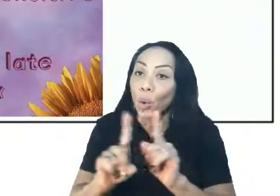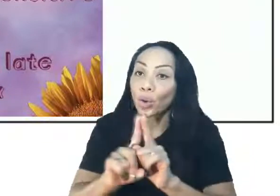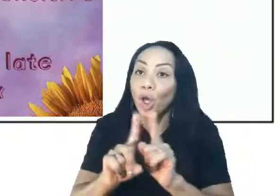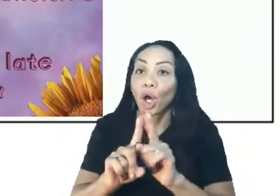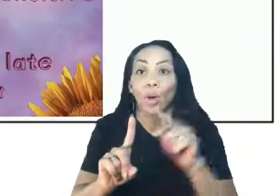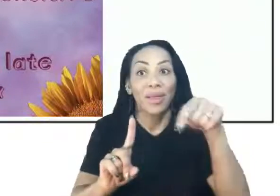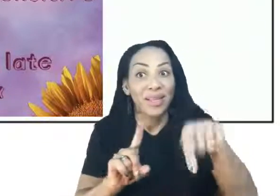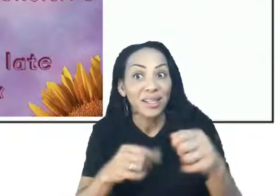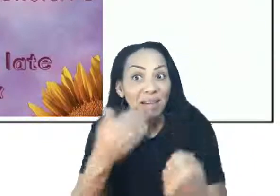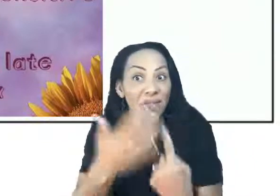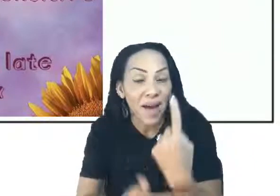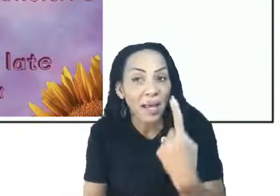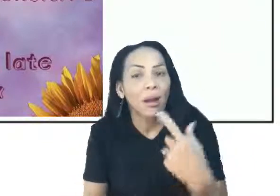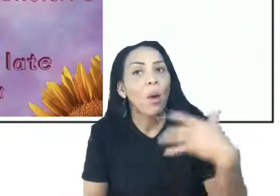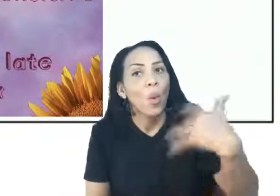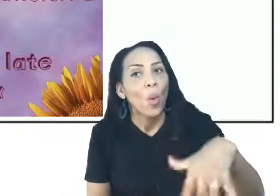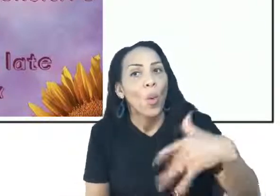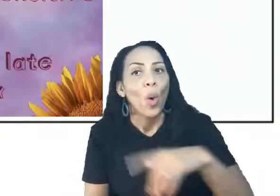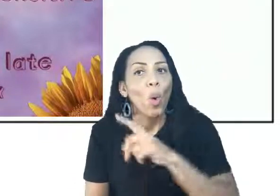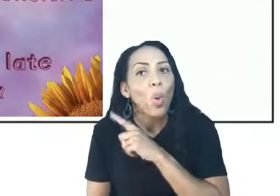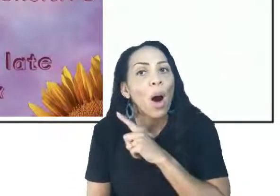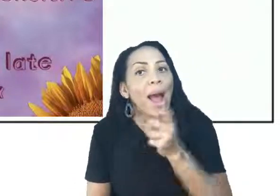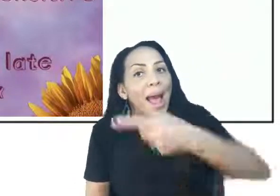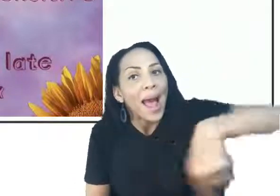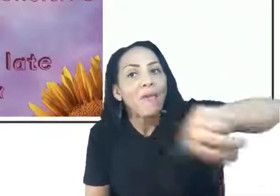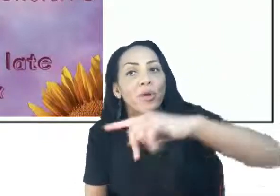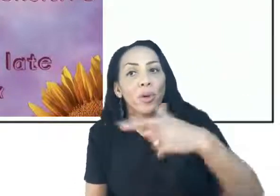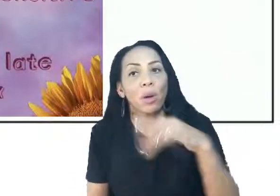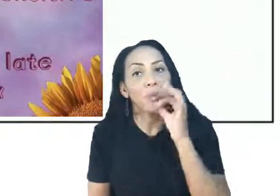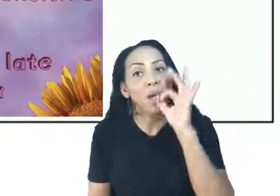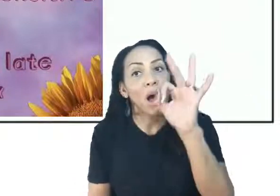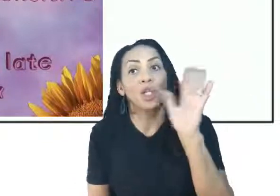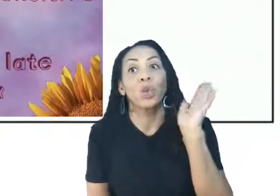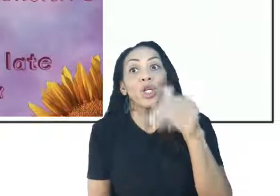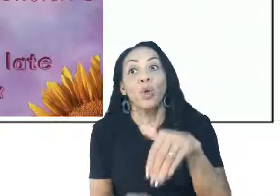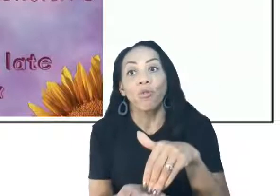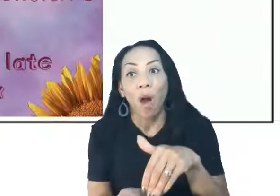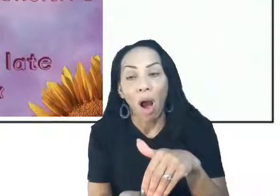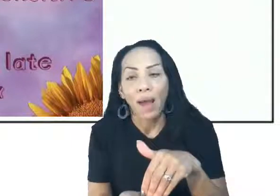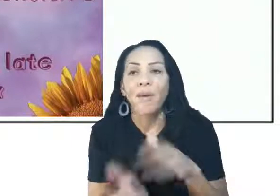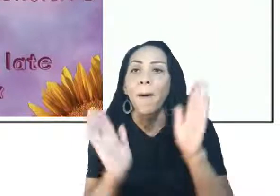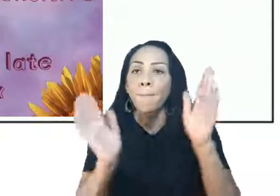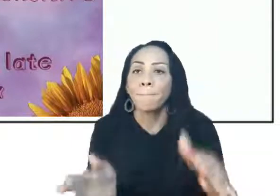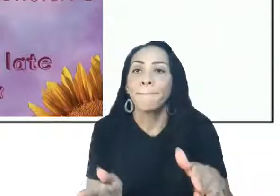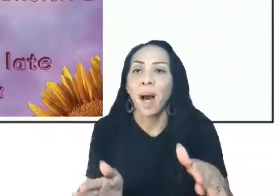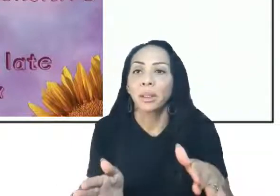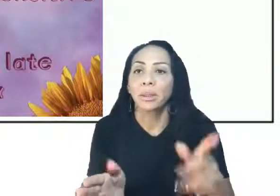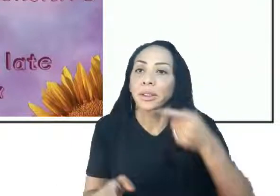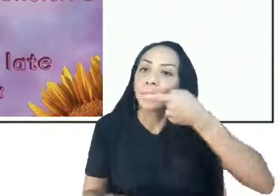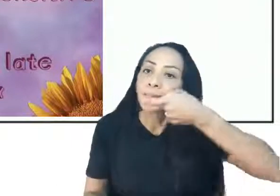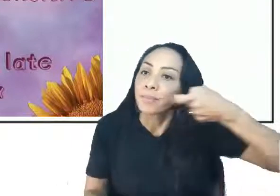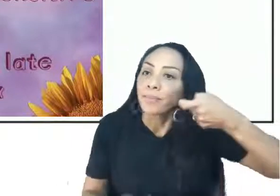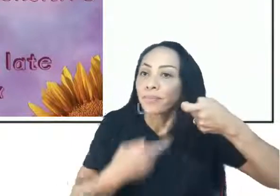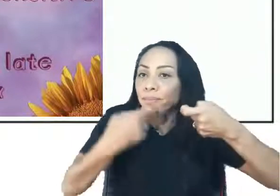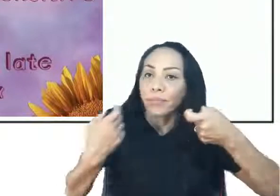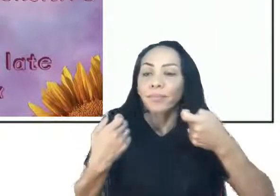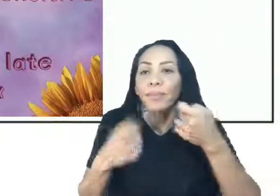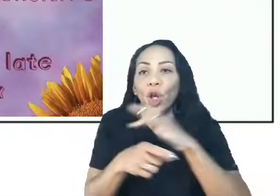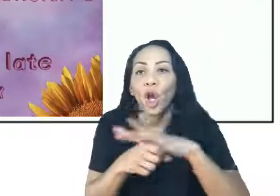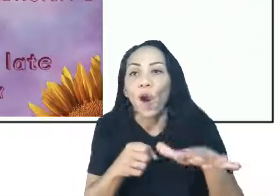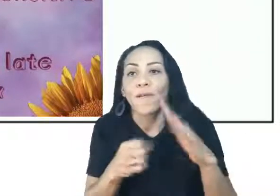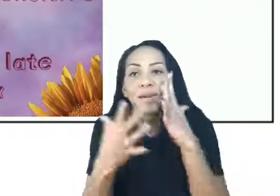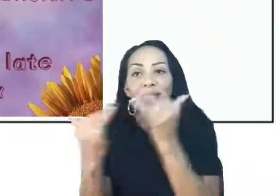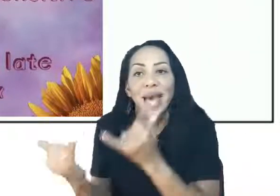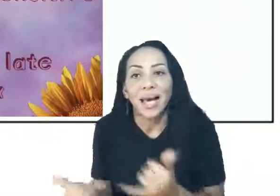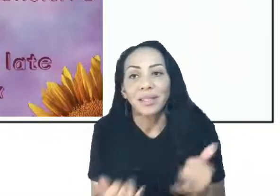test, and I thought that was a really good practice for spoonie events, but also I know quite a few people who are still